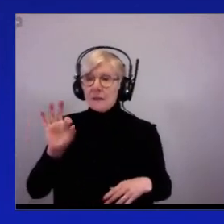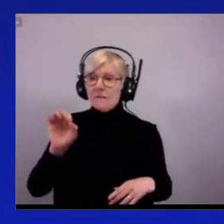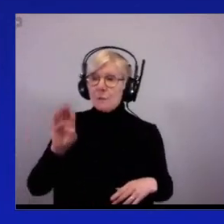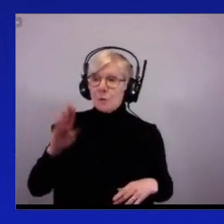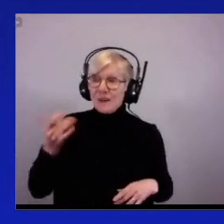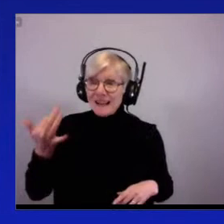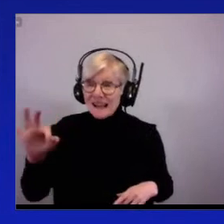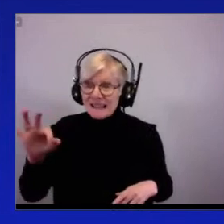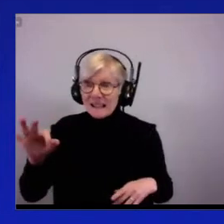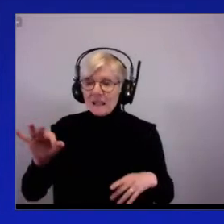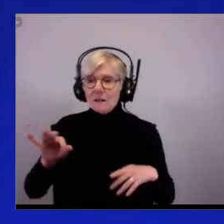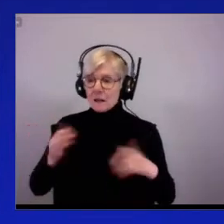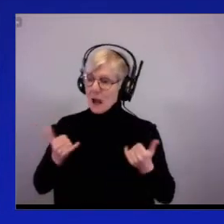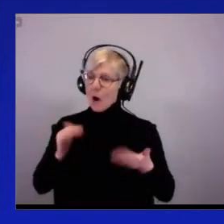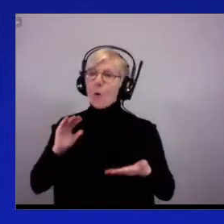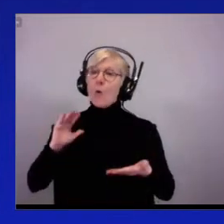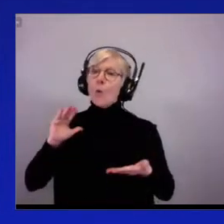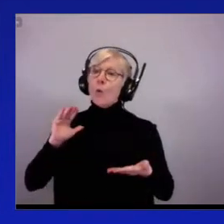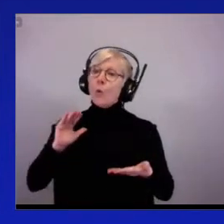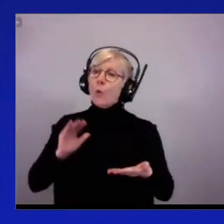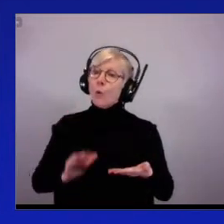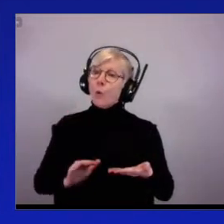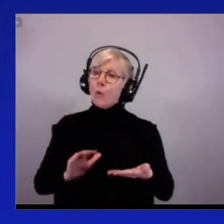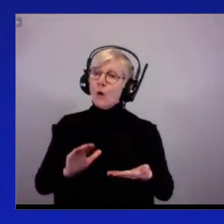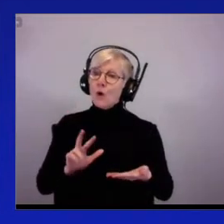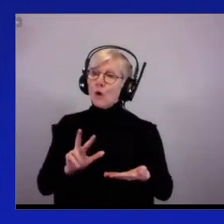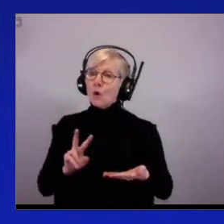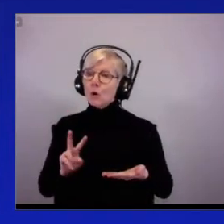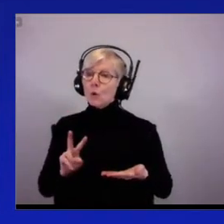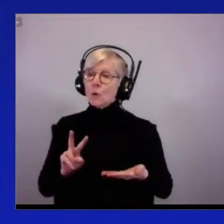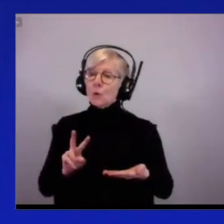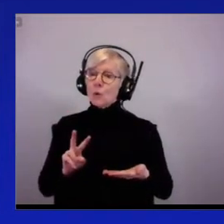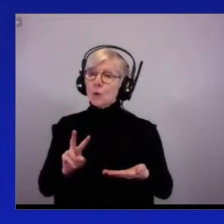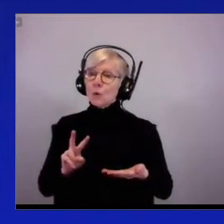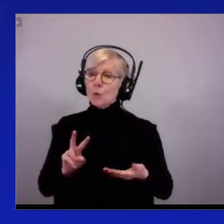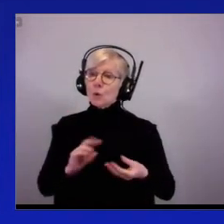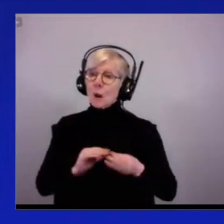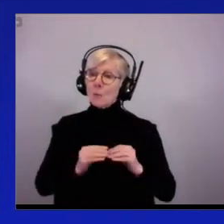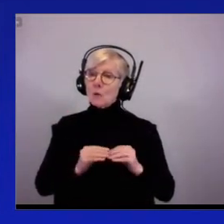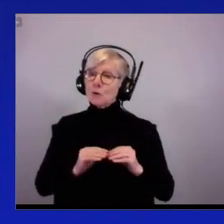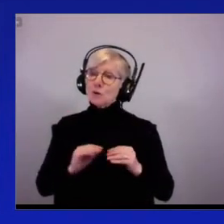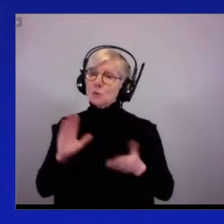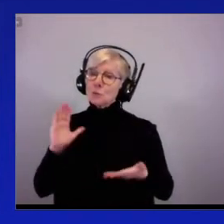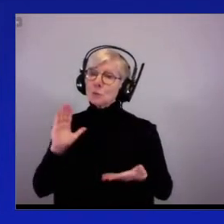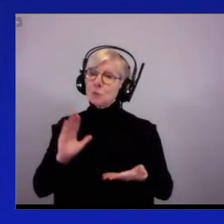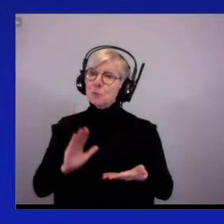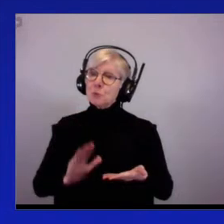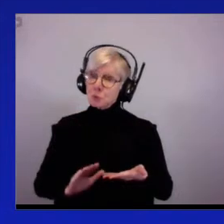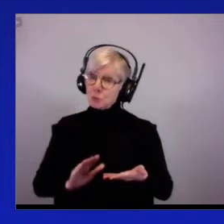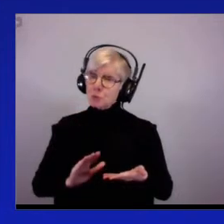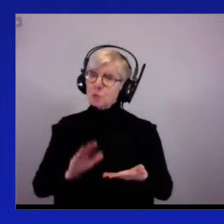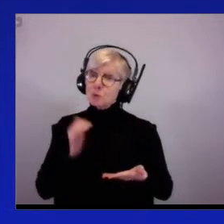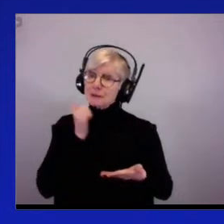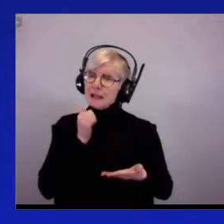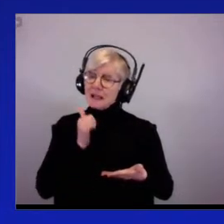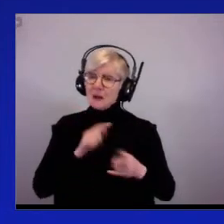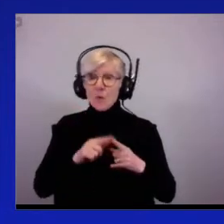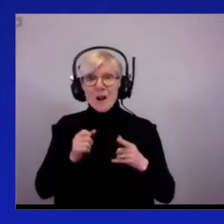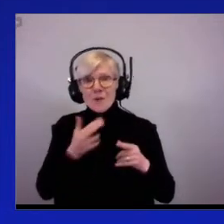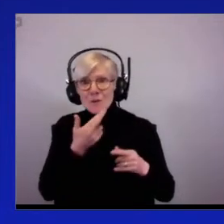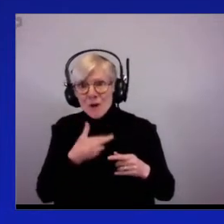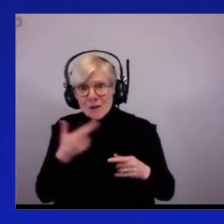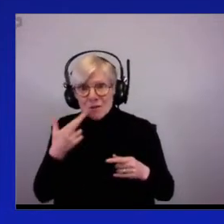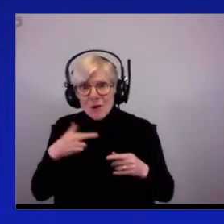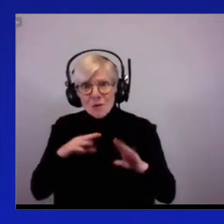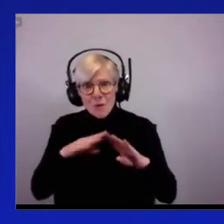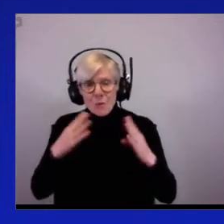are all down to 32 now. Do we have any indication when we could be entering back into restaurant dining, haircuts, all that sort of